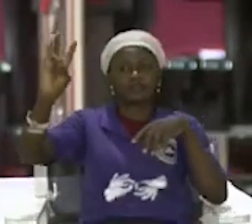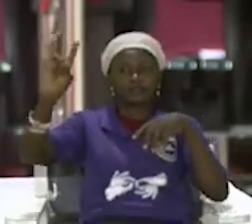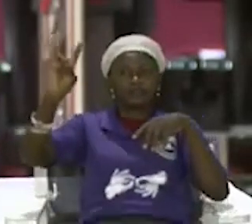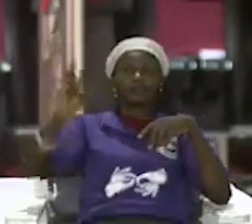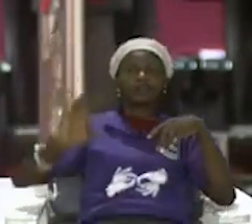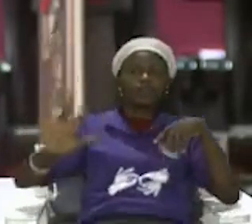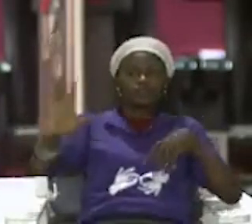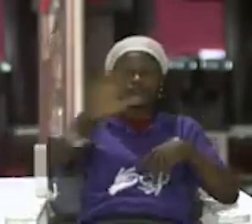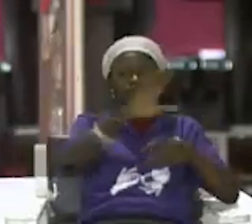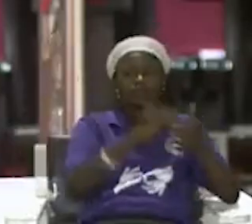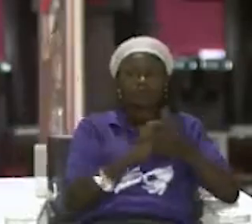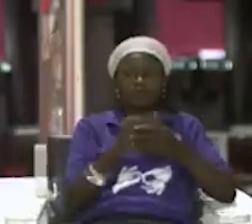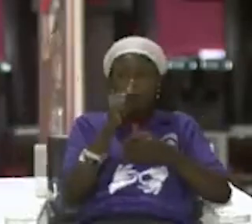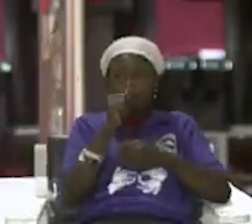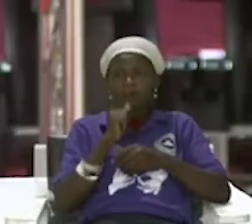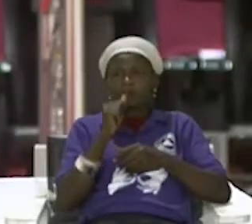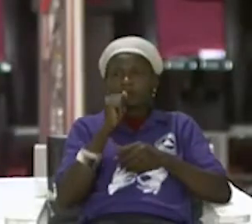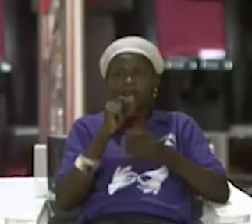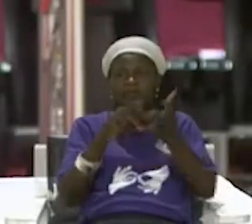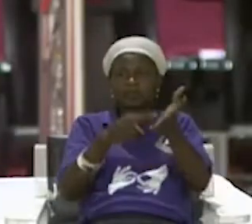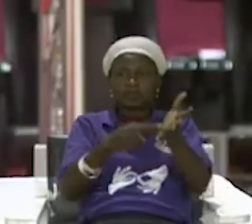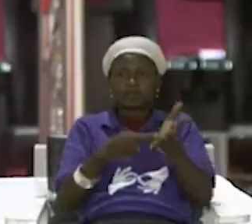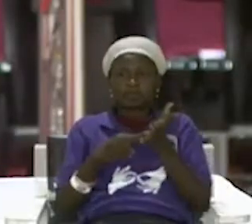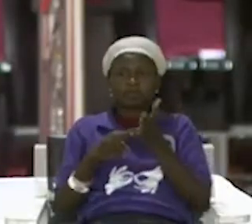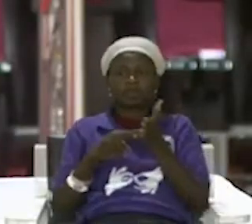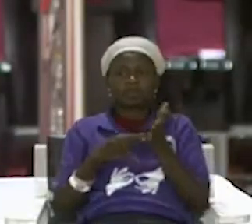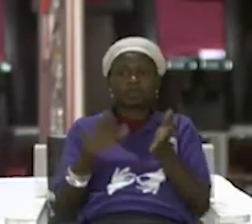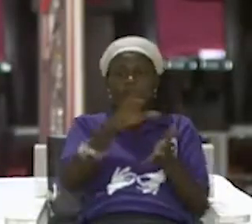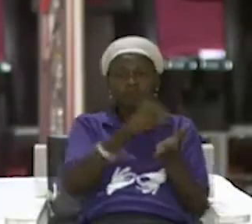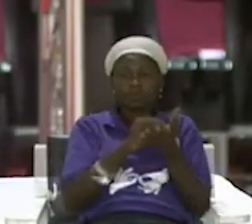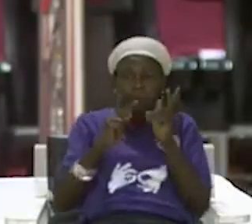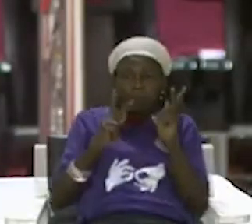your own private requests.